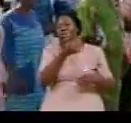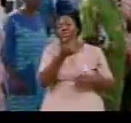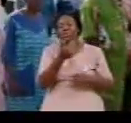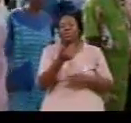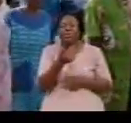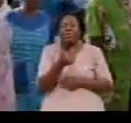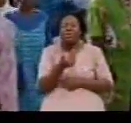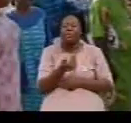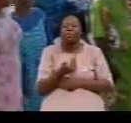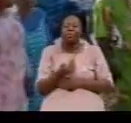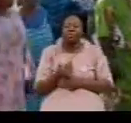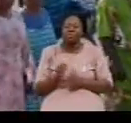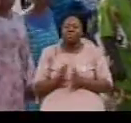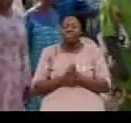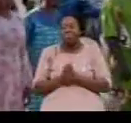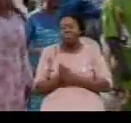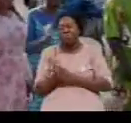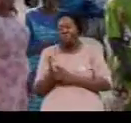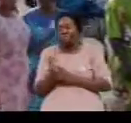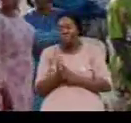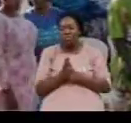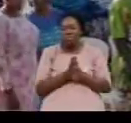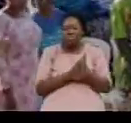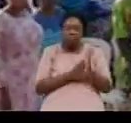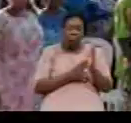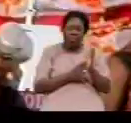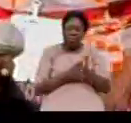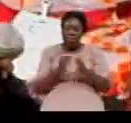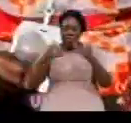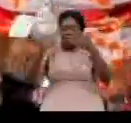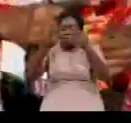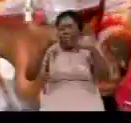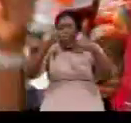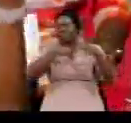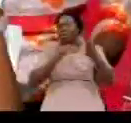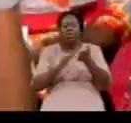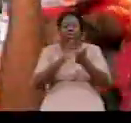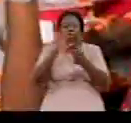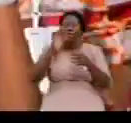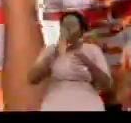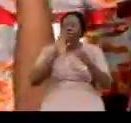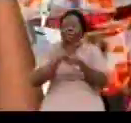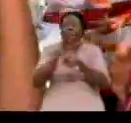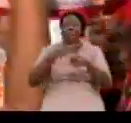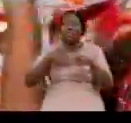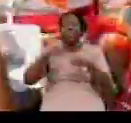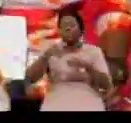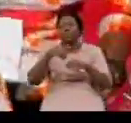Heaven came down and glory filled.